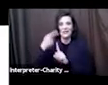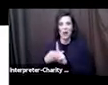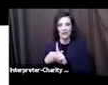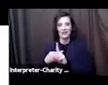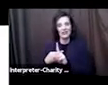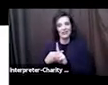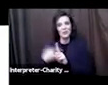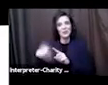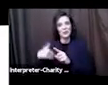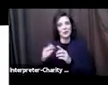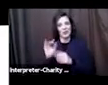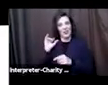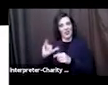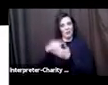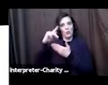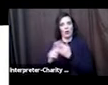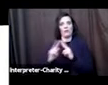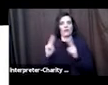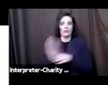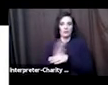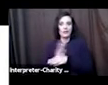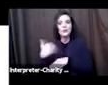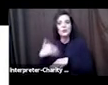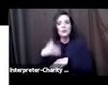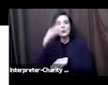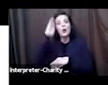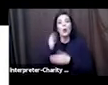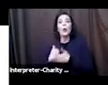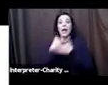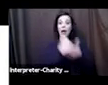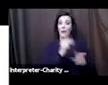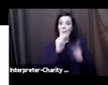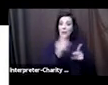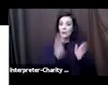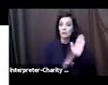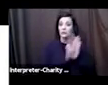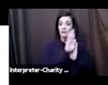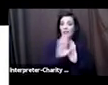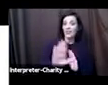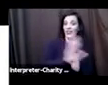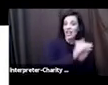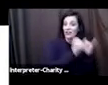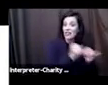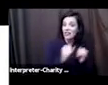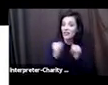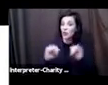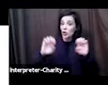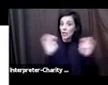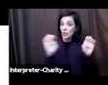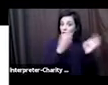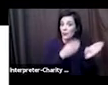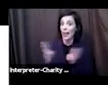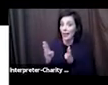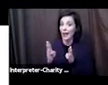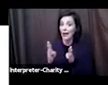We help people figure out their own emergency plan. So kind of individual one-on-one